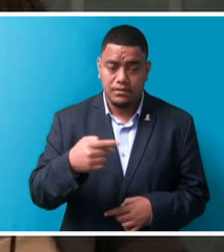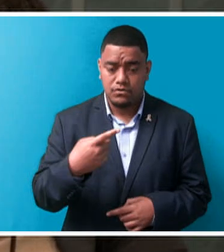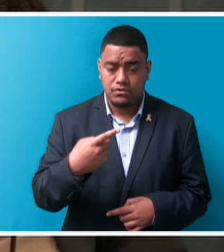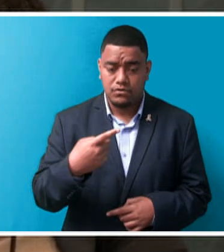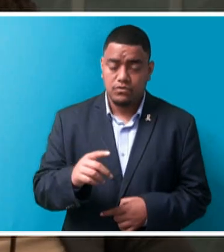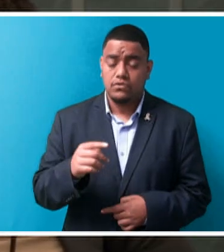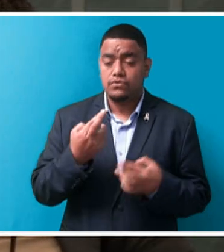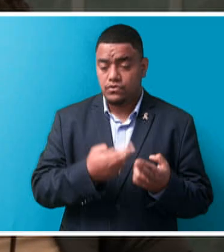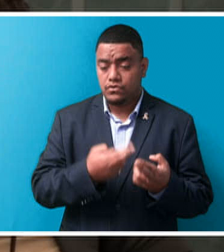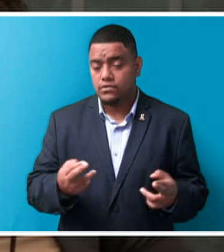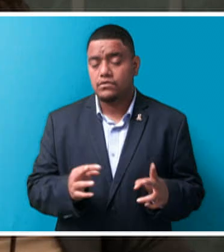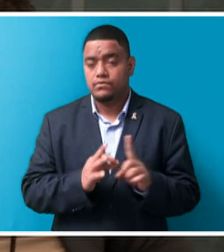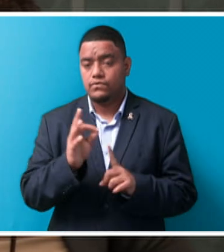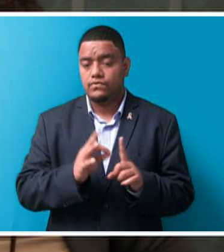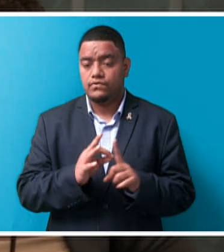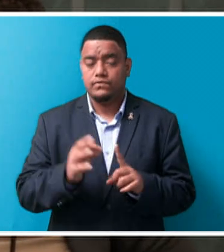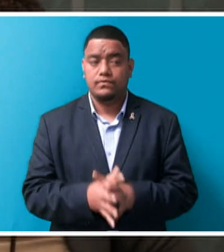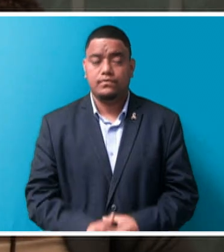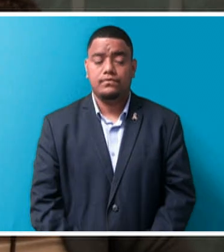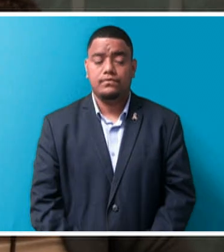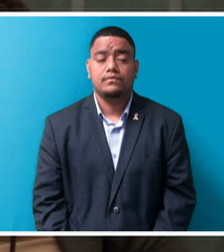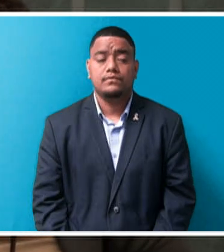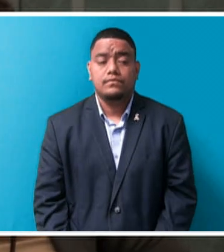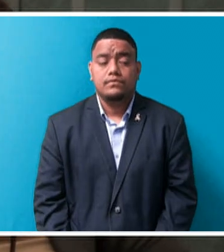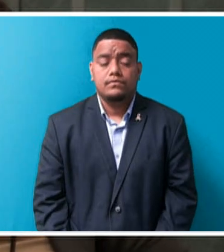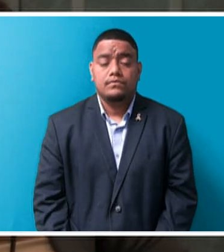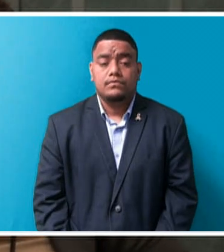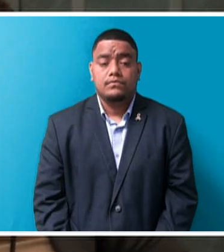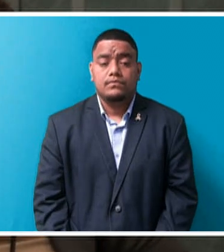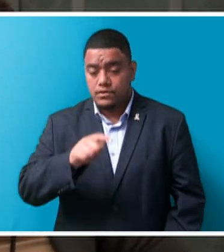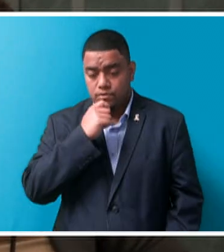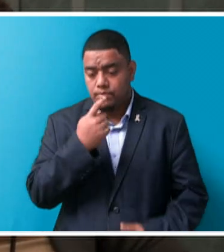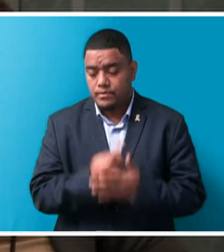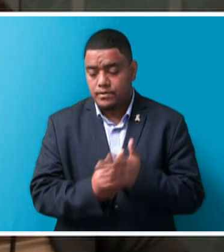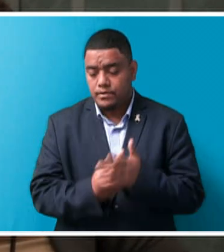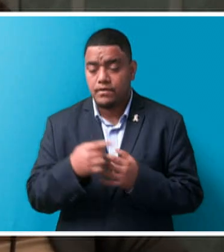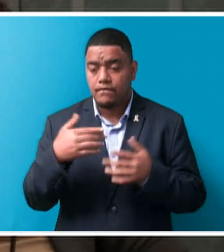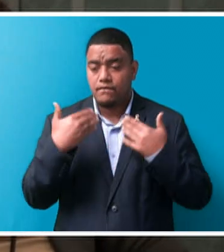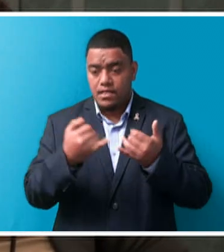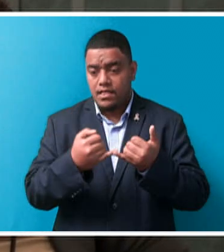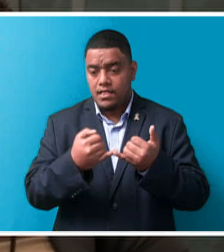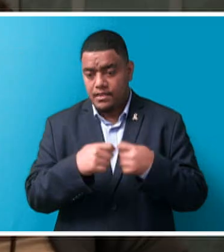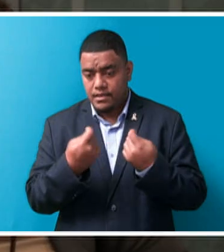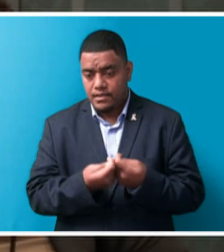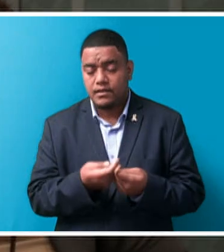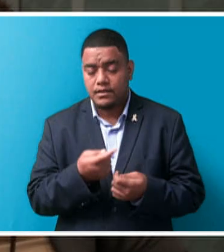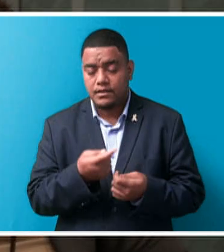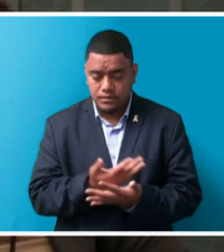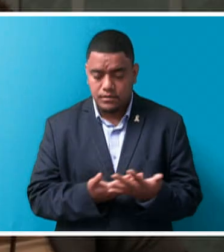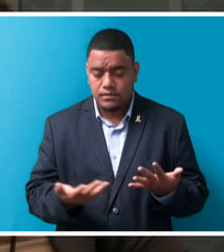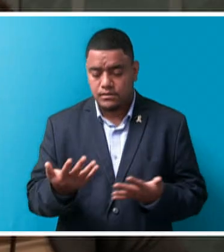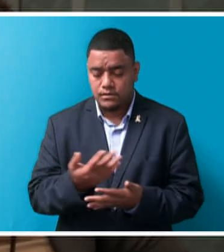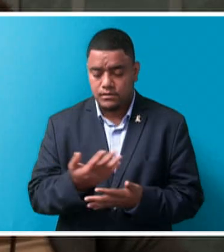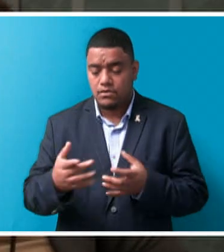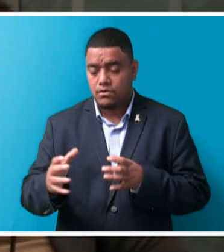and the resources permit. This will help ensure that frontline teams are not placed in situations where critical